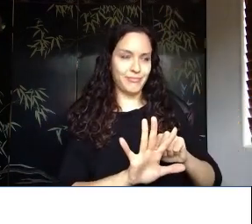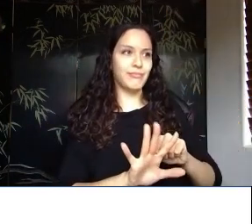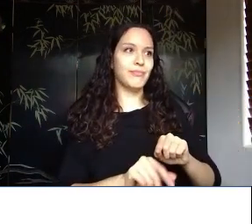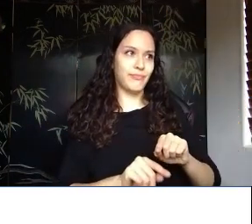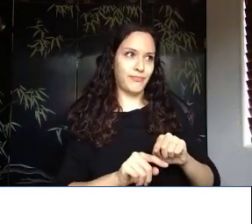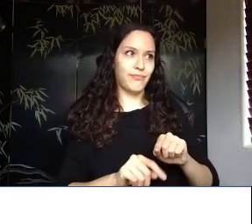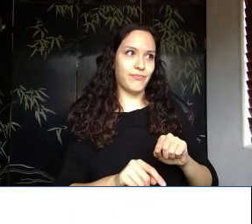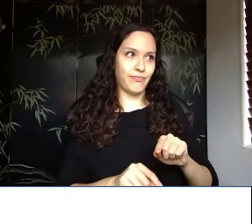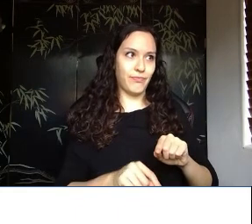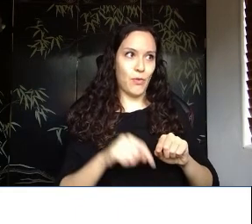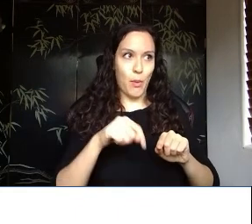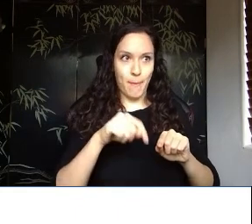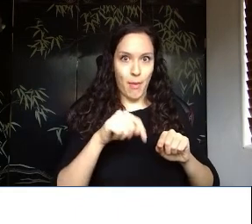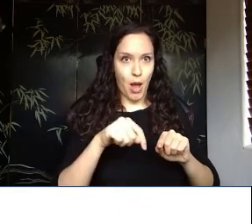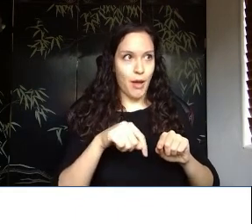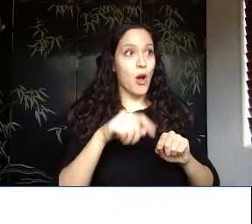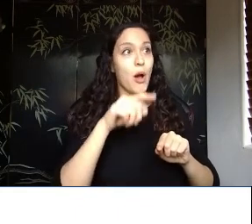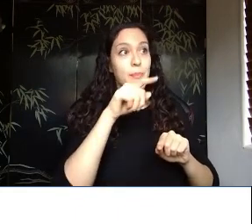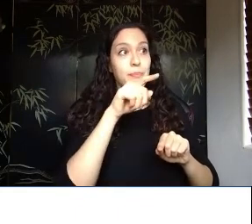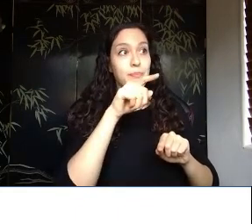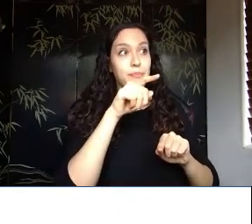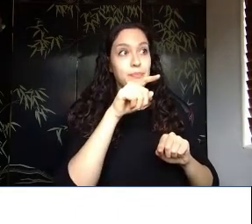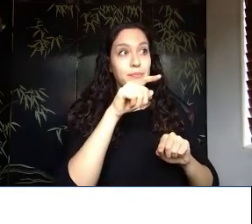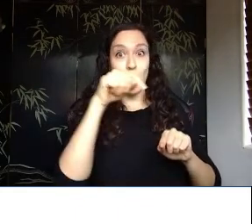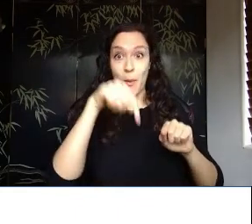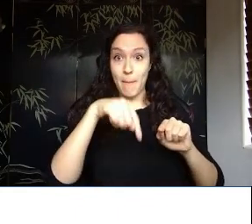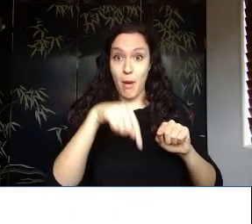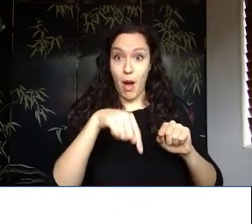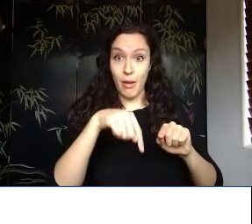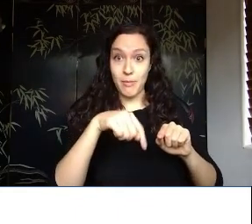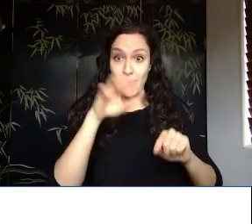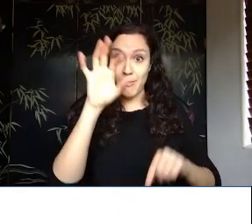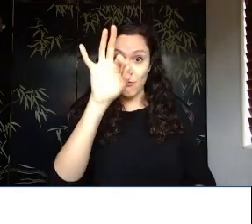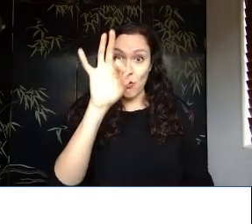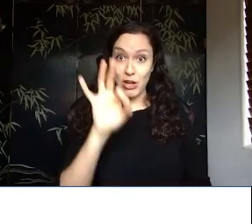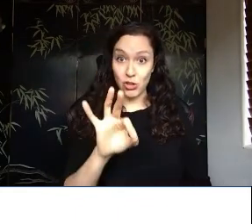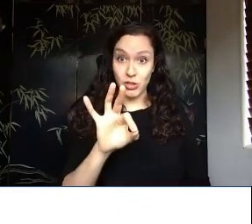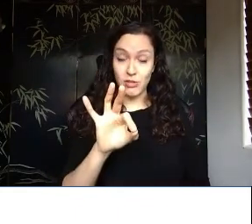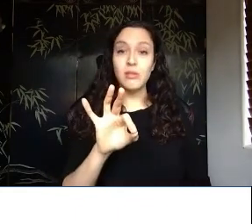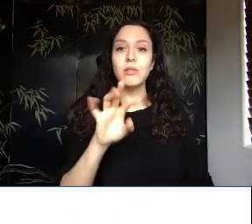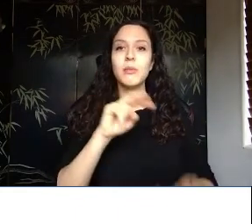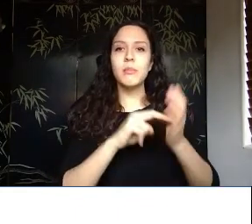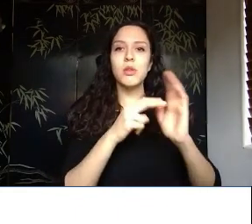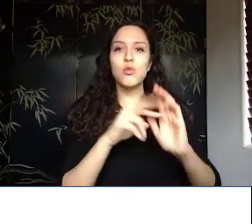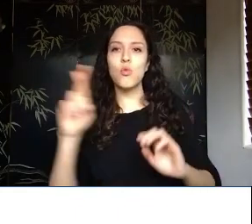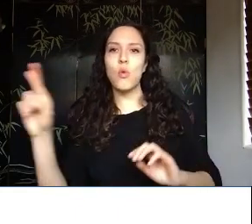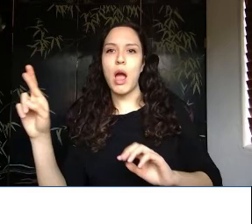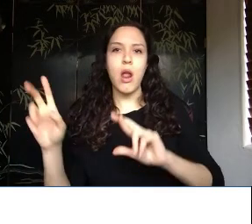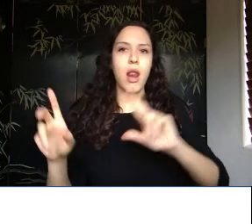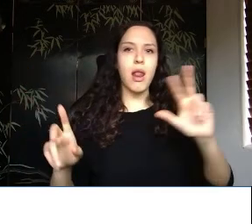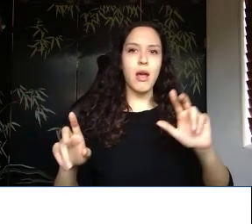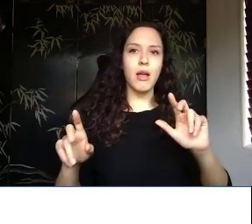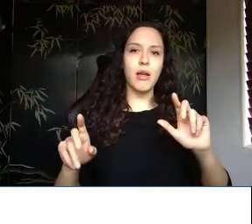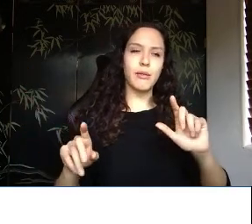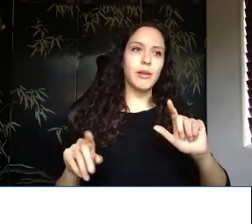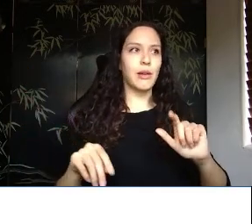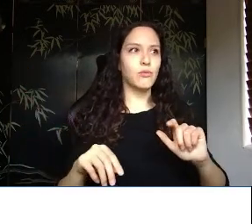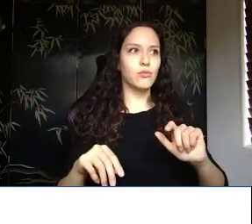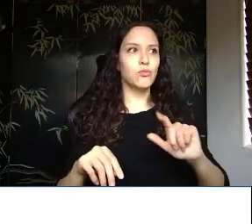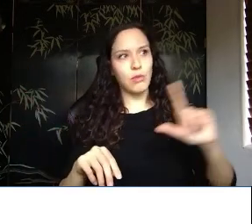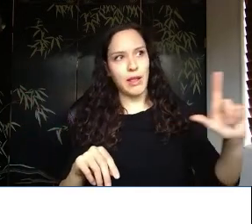represents going left or right. If it is positive, we're going to go to the